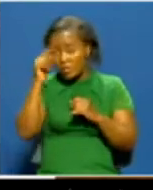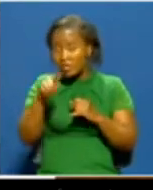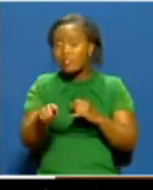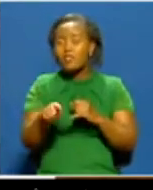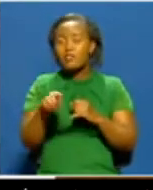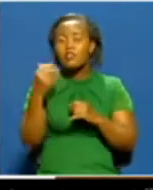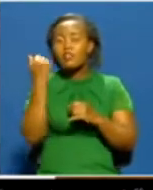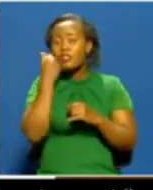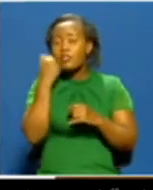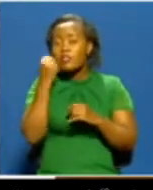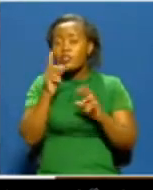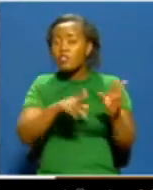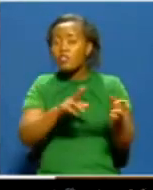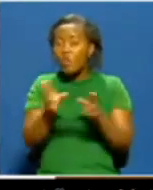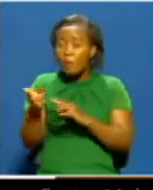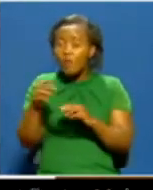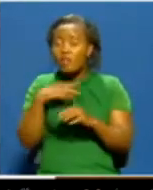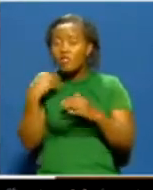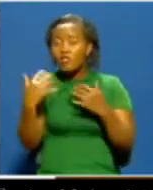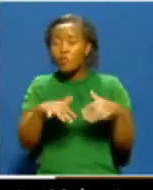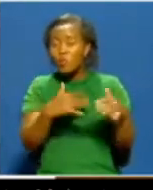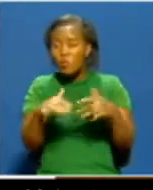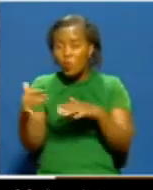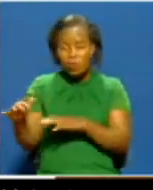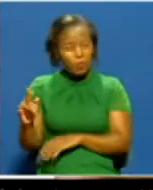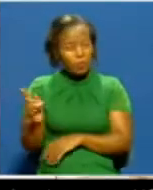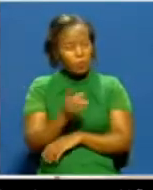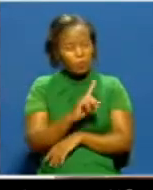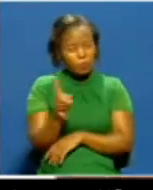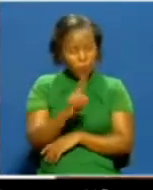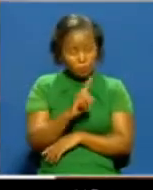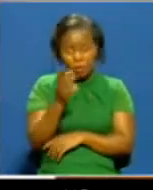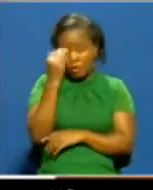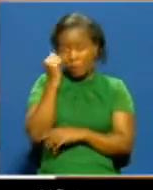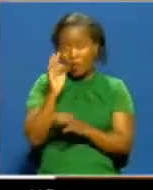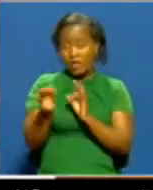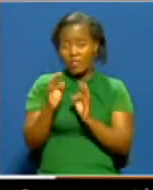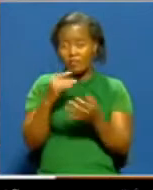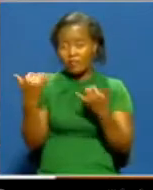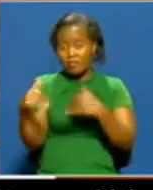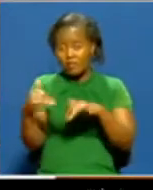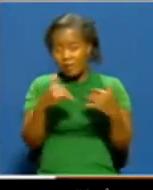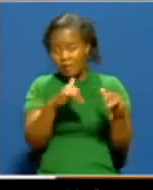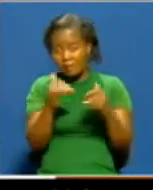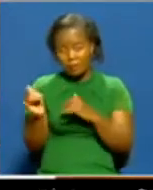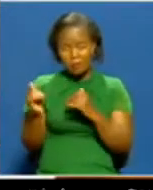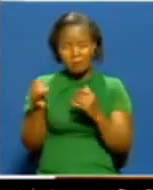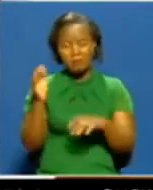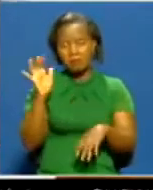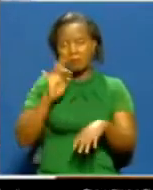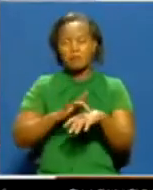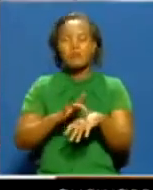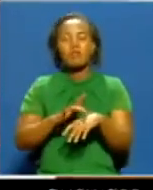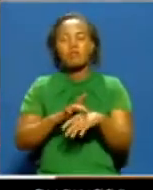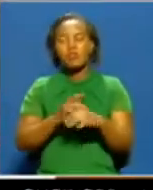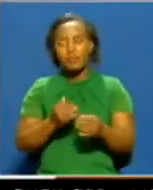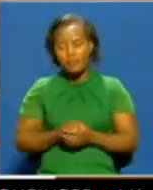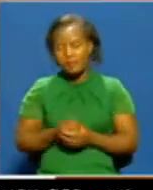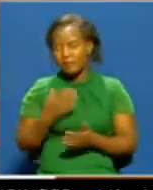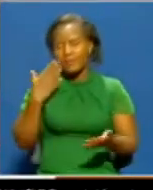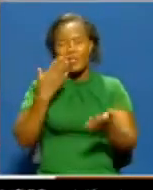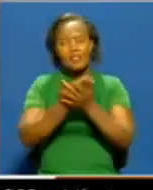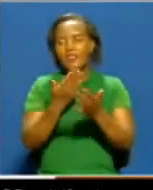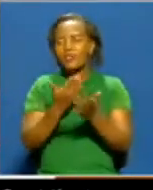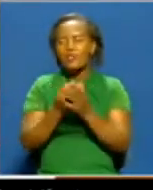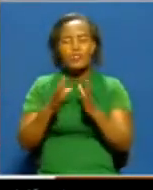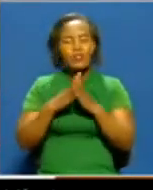Because if they do, it will treat them abnormally. Thank you. Okay, thank you so much, sir. Thank it was you a great honor having you.